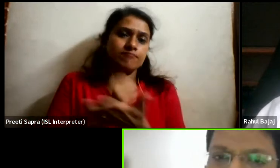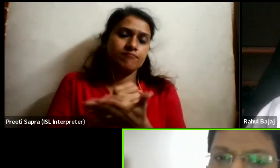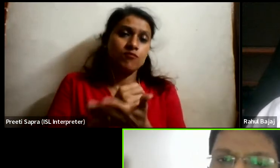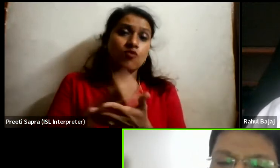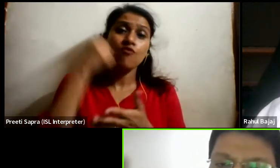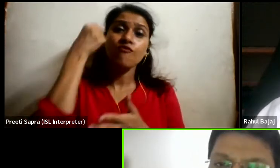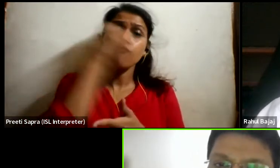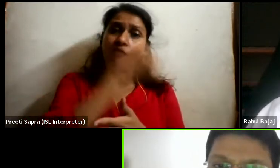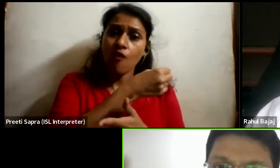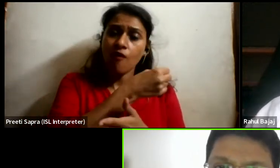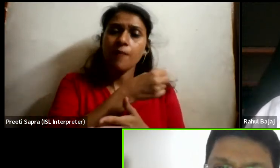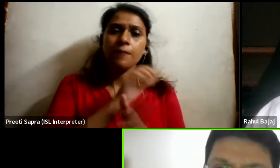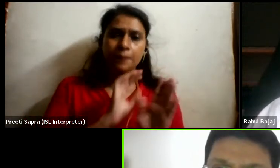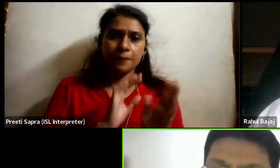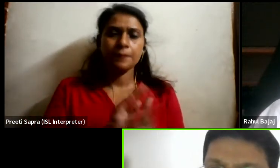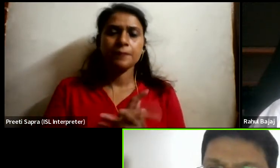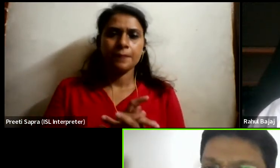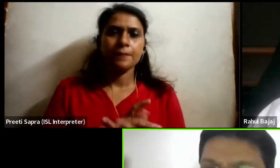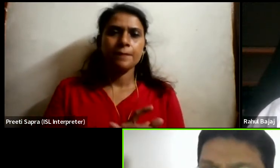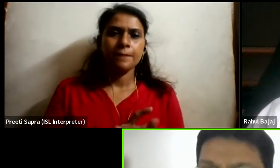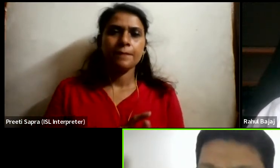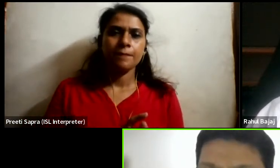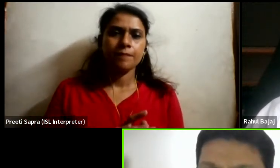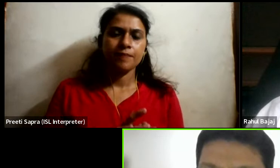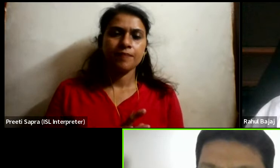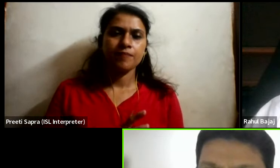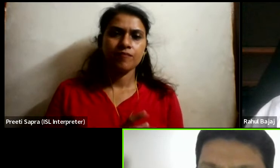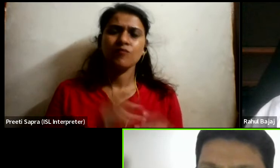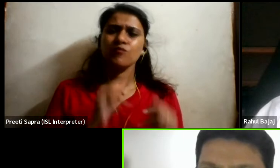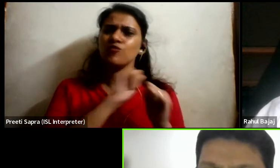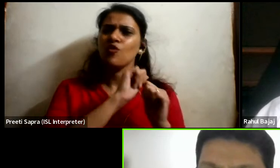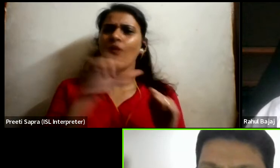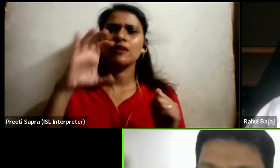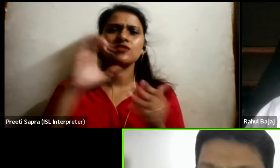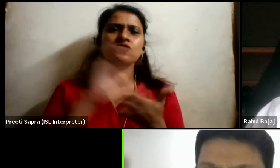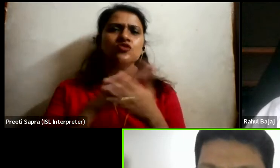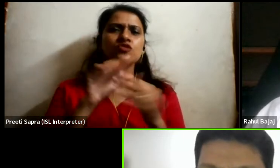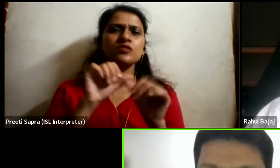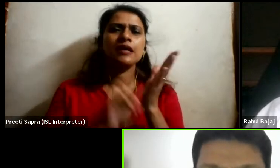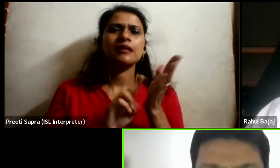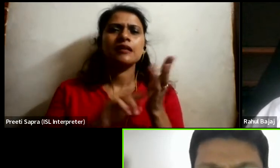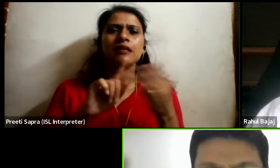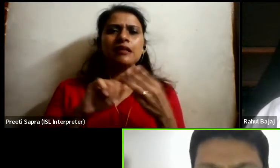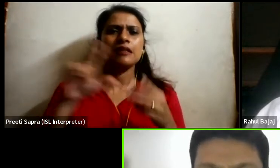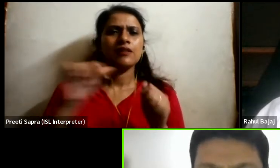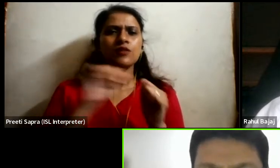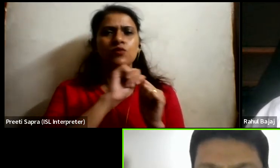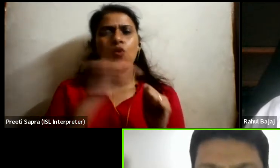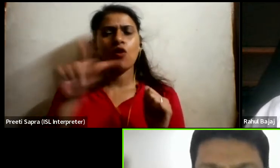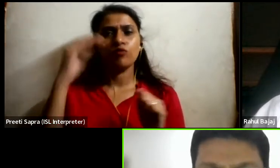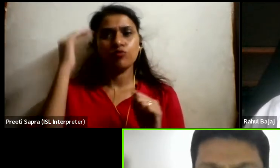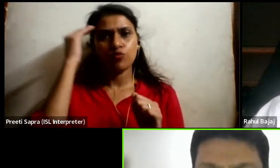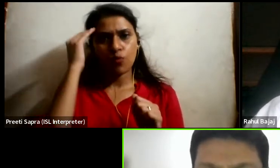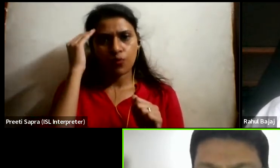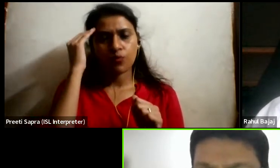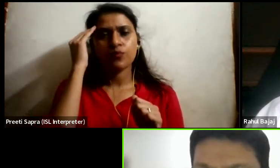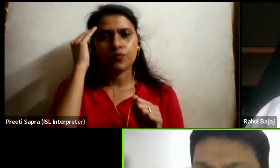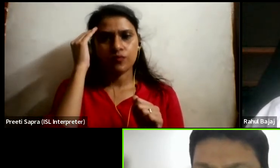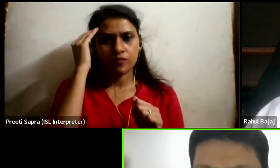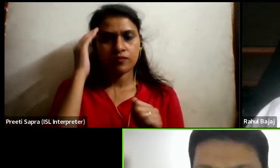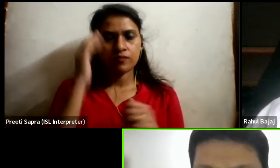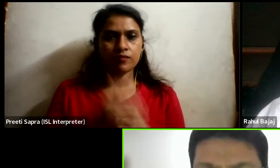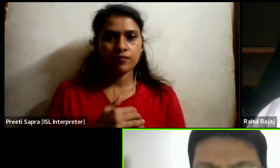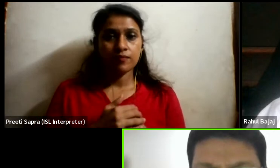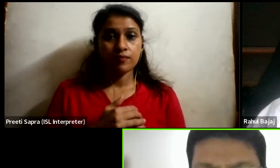also go on to TV channels. I think if TV channels come to know that